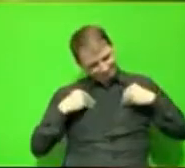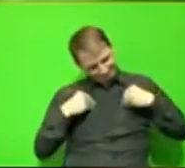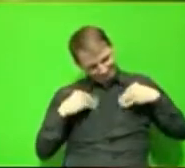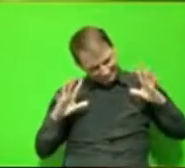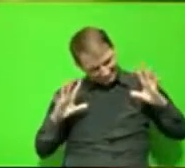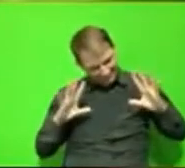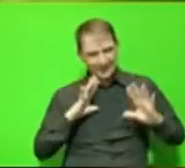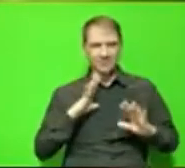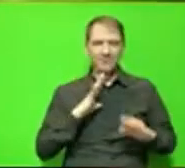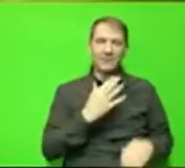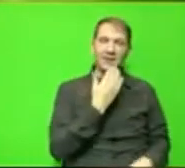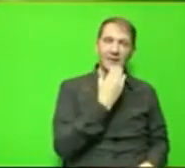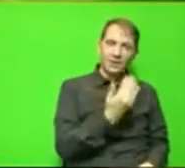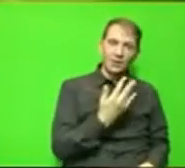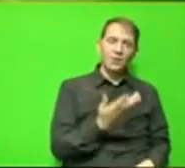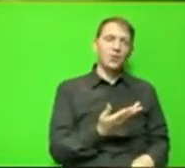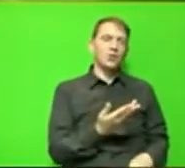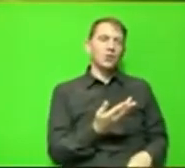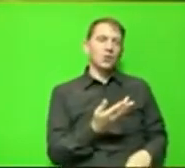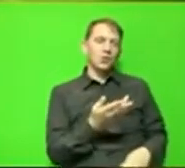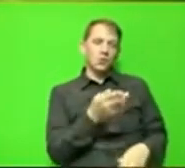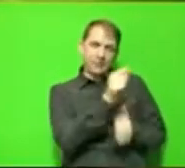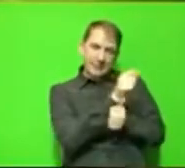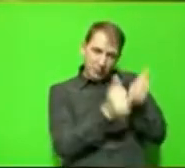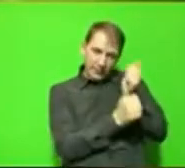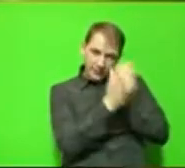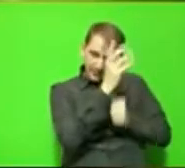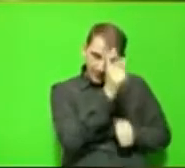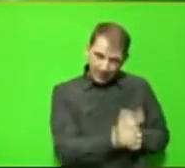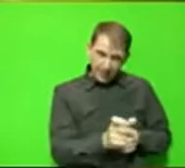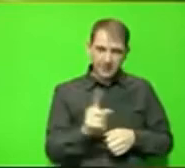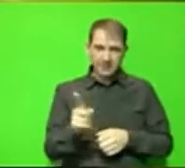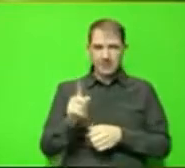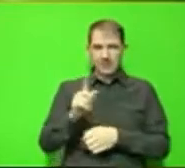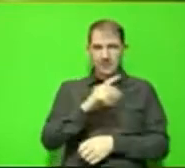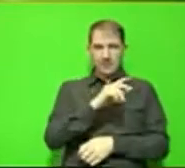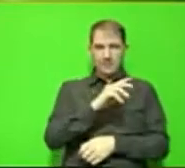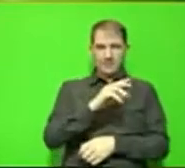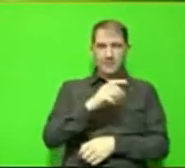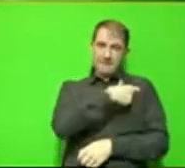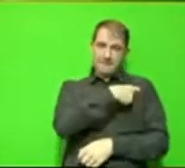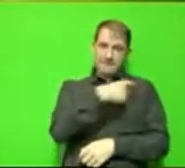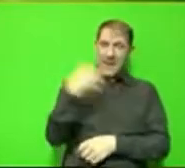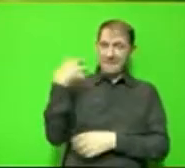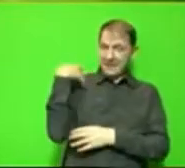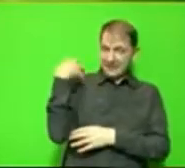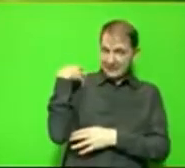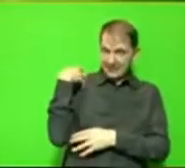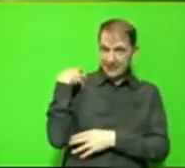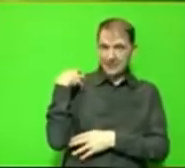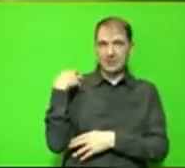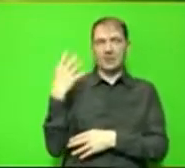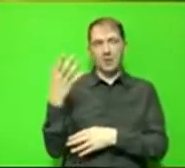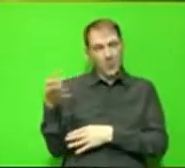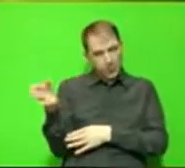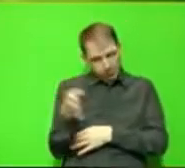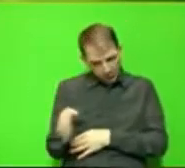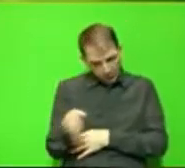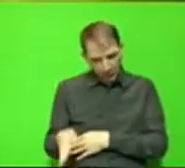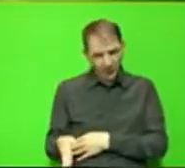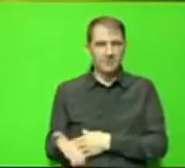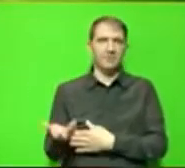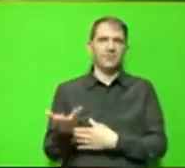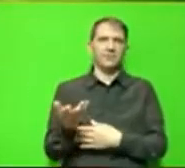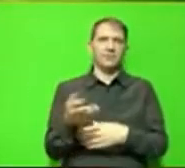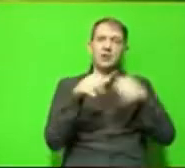Assembly, Dr. Annelie Lotriet, our Minister of Women, Youth and Persons with Disabilities and Abstentia,